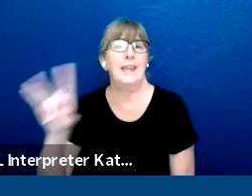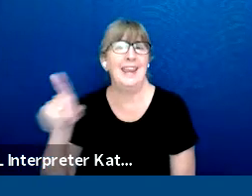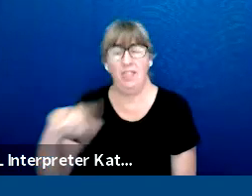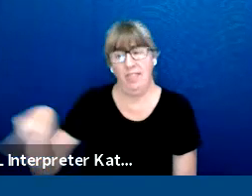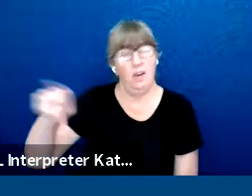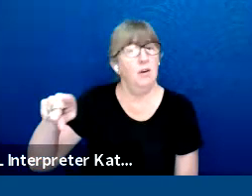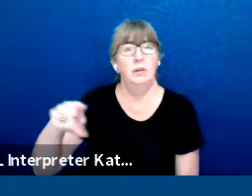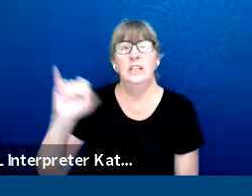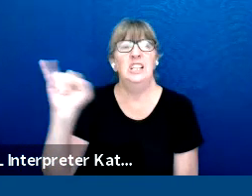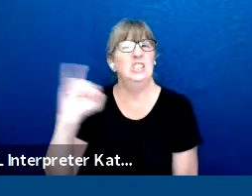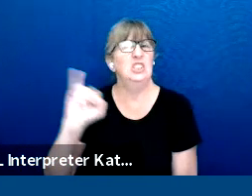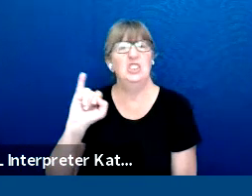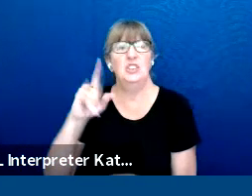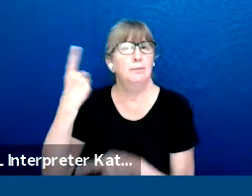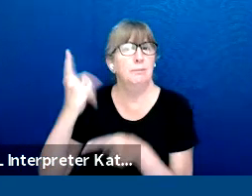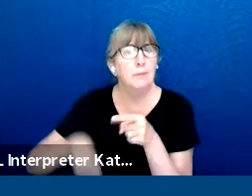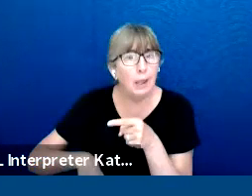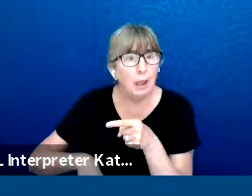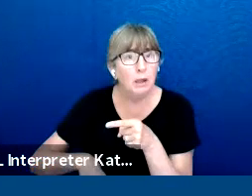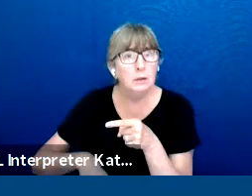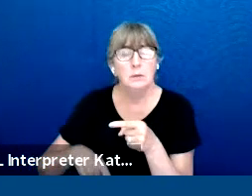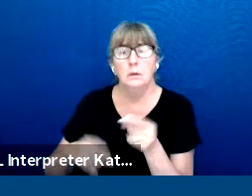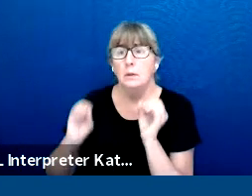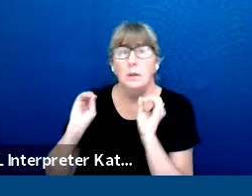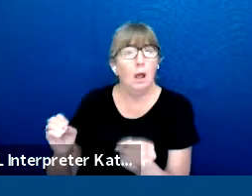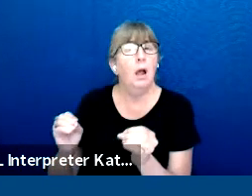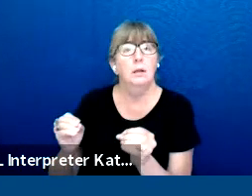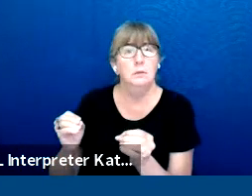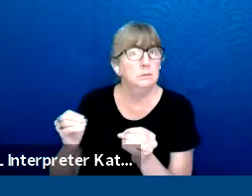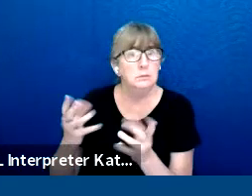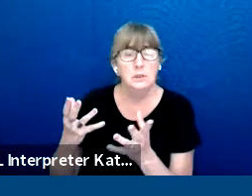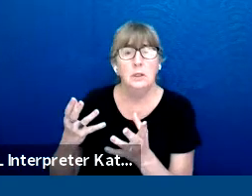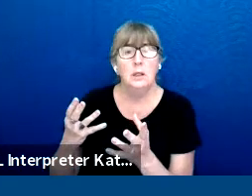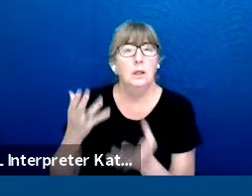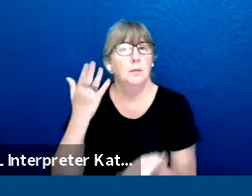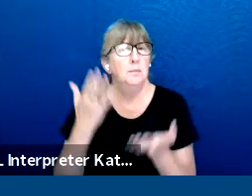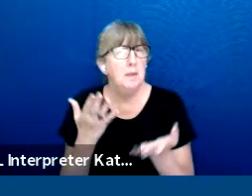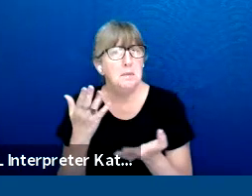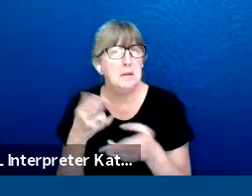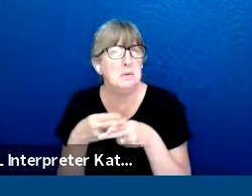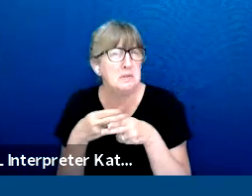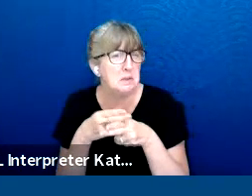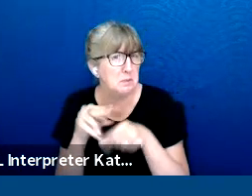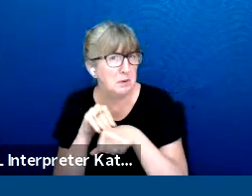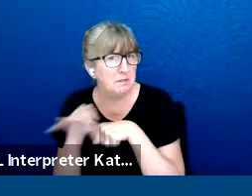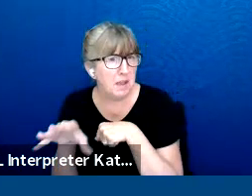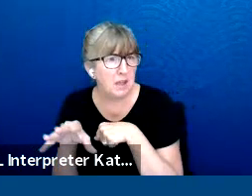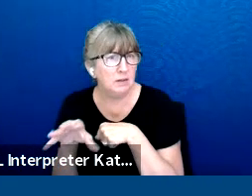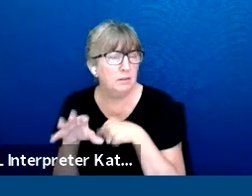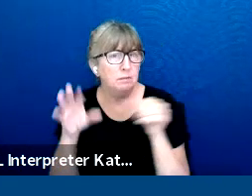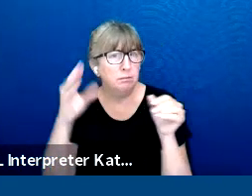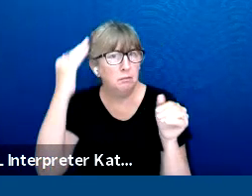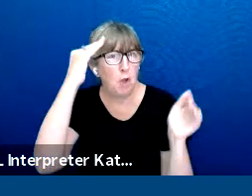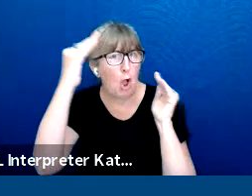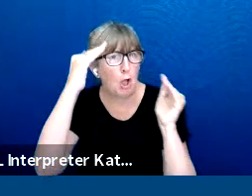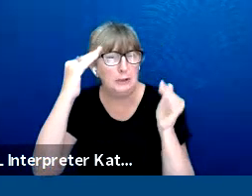uninsurable for the period of time. Lack of area knowledge might have had a temporary effect in this case, but it seemed odd to have a